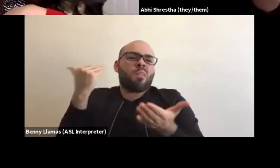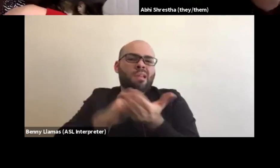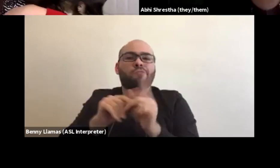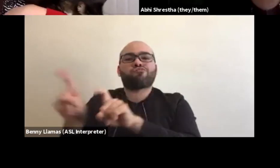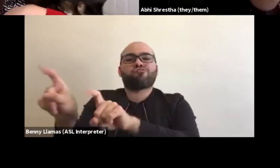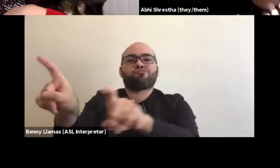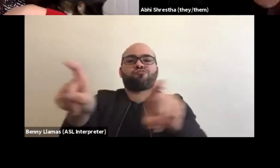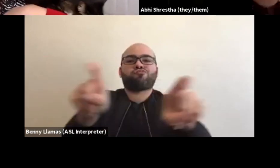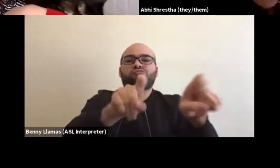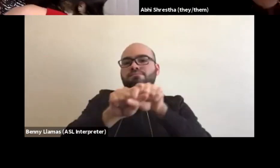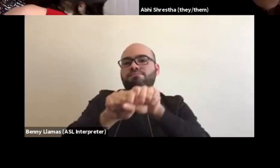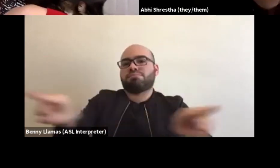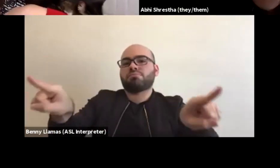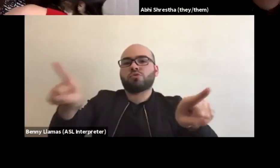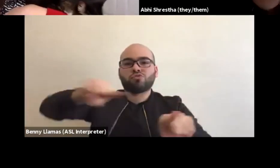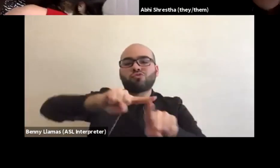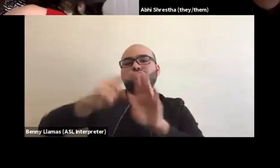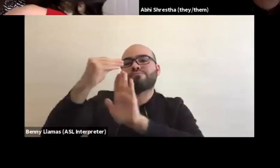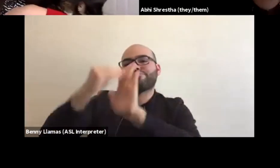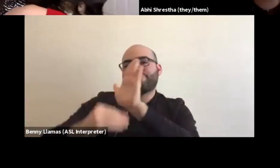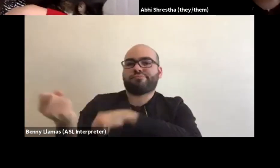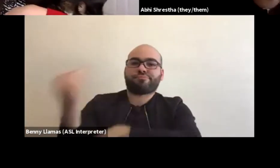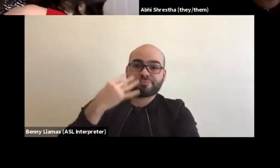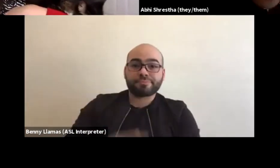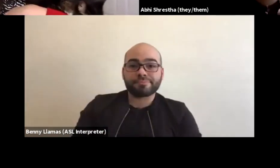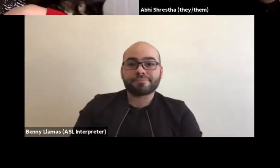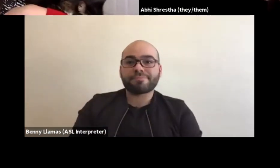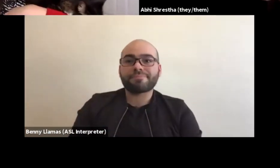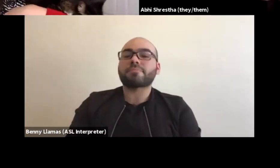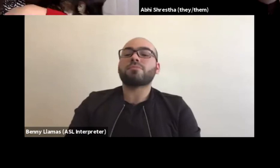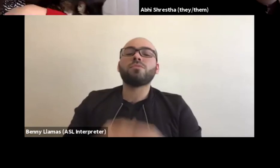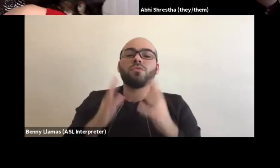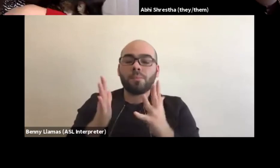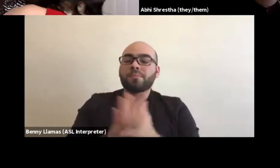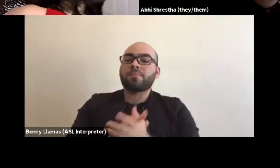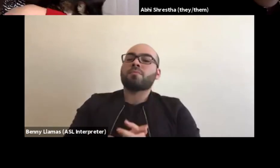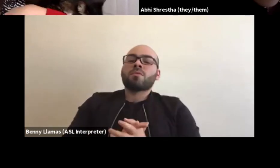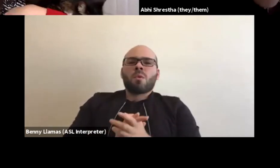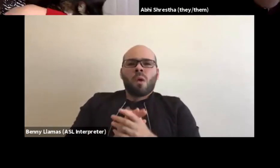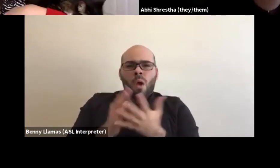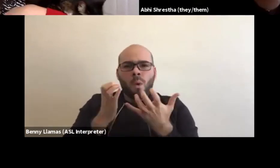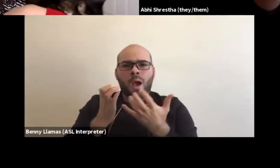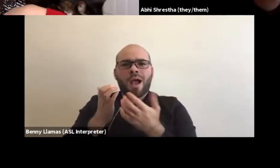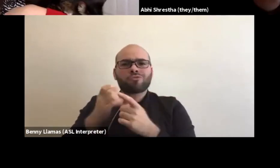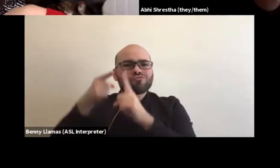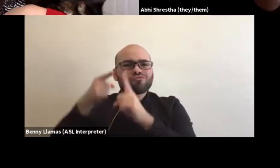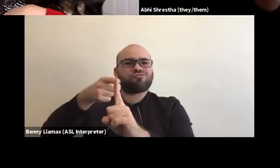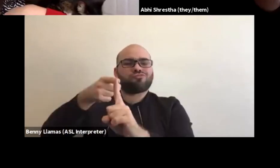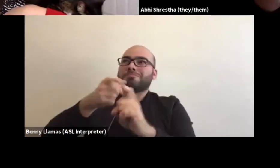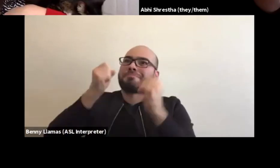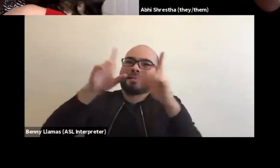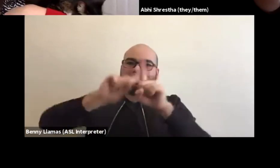this and just in more general terms as well. I also wanted to shout out, there's so many members of